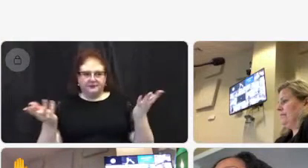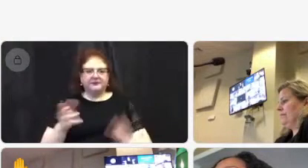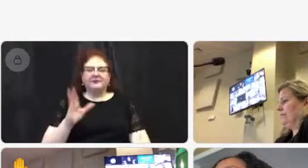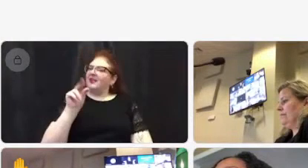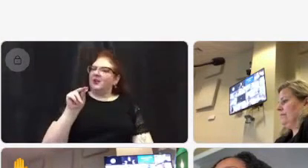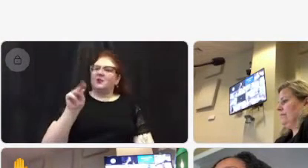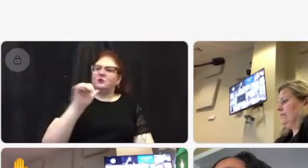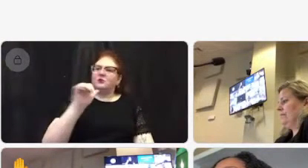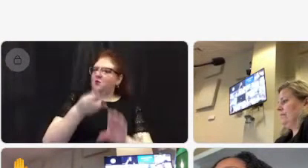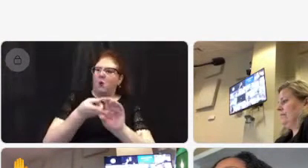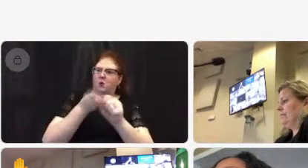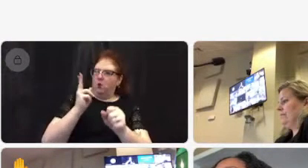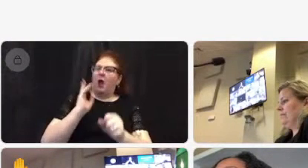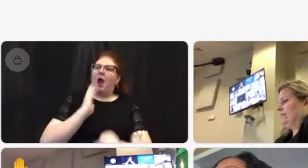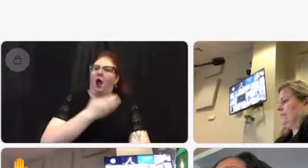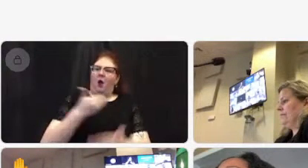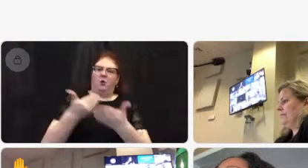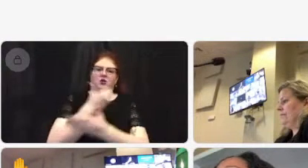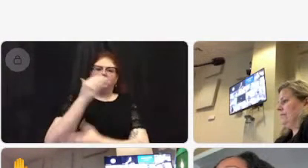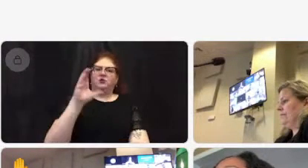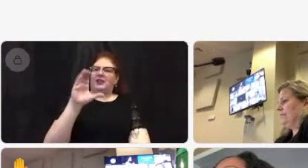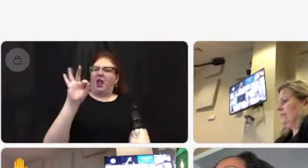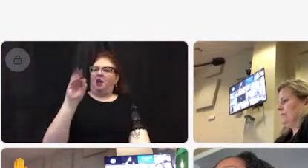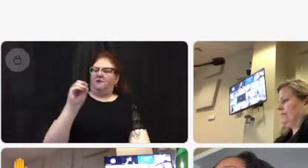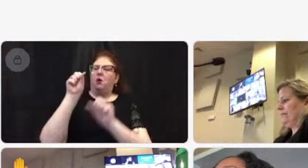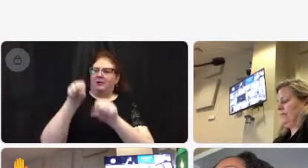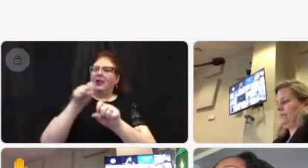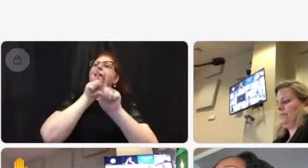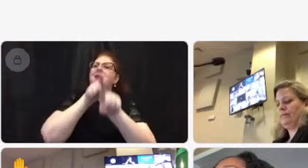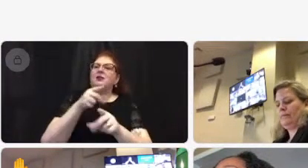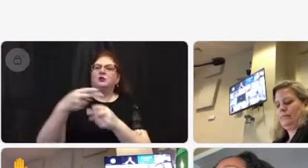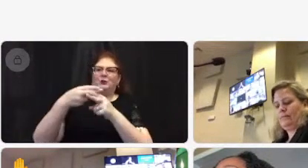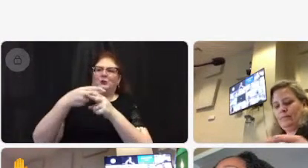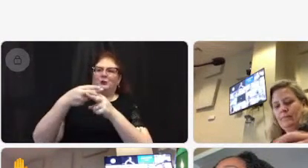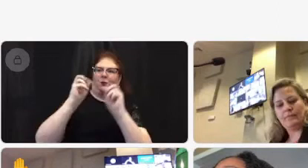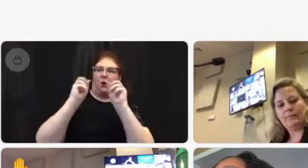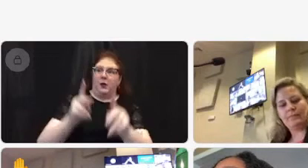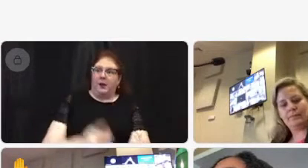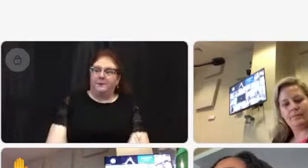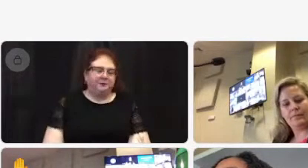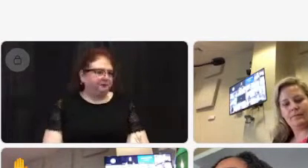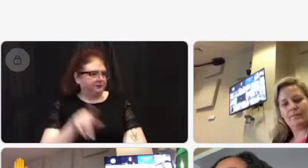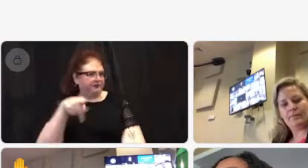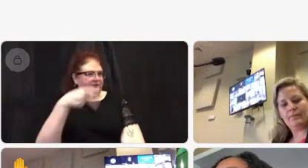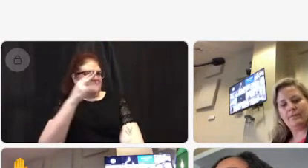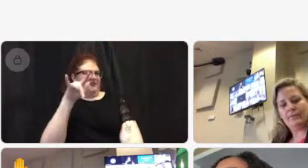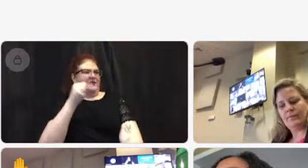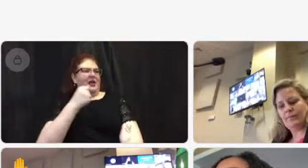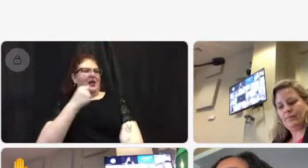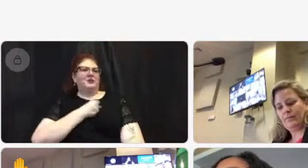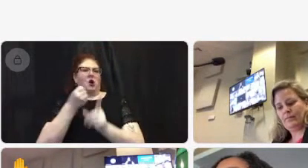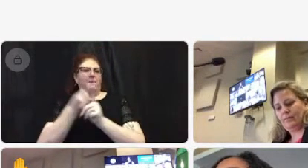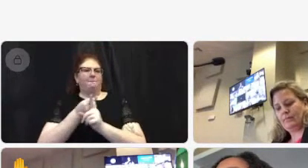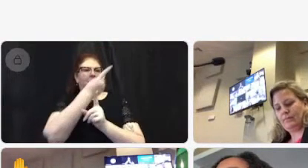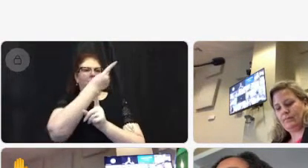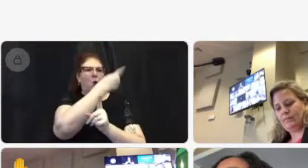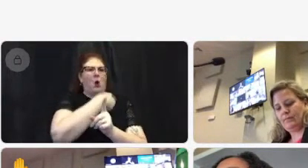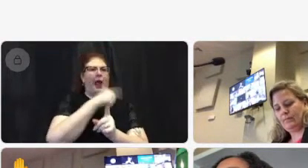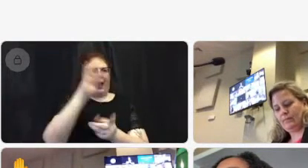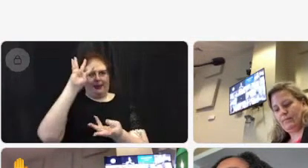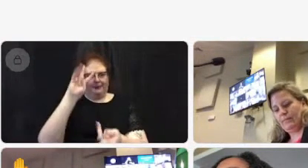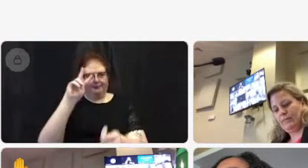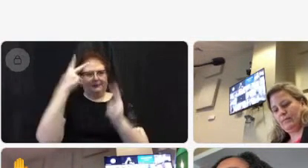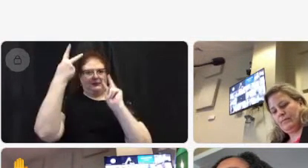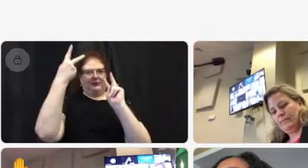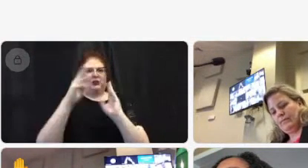to you here soon. Mayor, that's all I had. I'm sorry for taking us afield. I misunderstood the conversation. And we'll get that